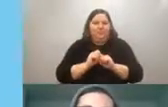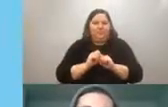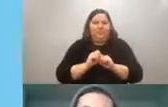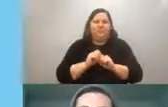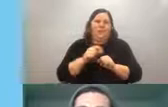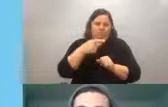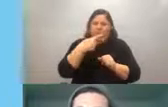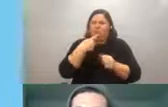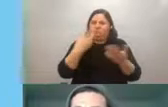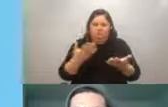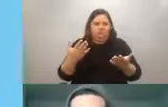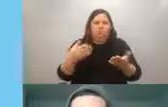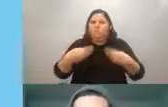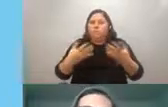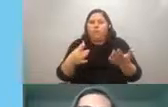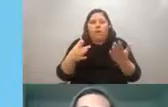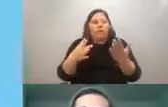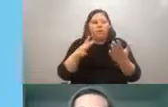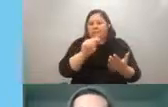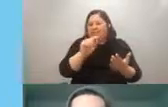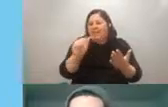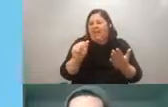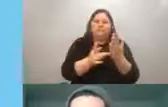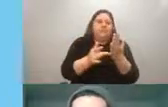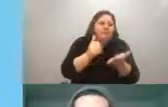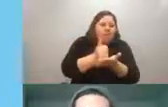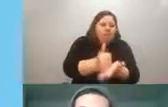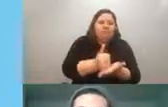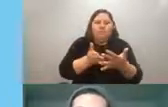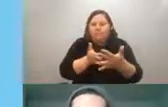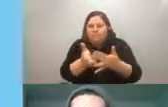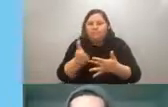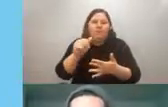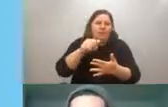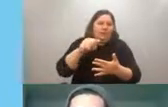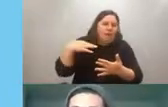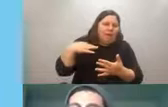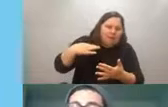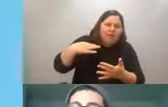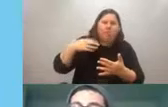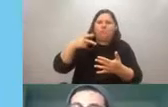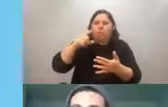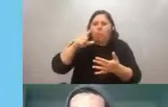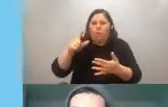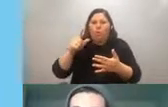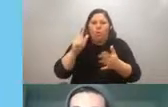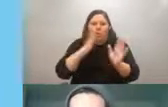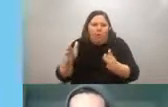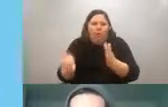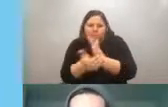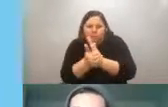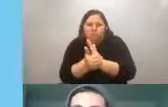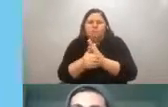here we also offer technical assistance navigating the application portal or preparing attachments um in the